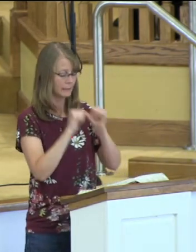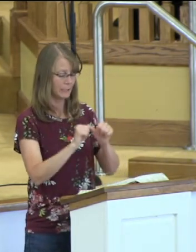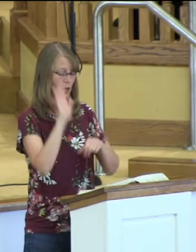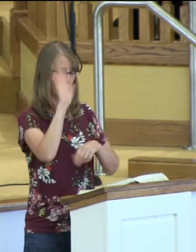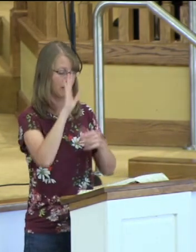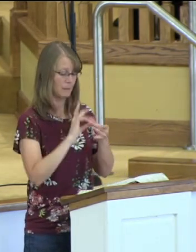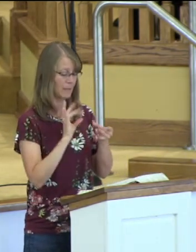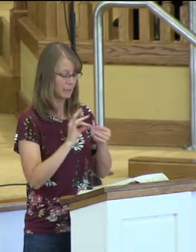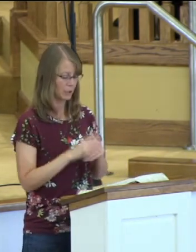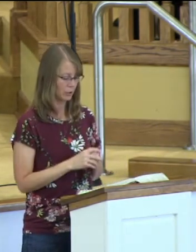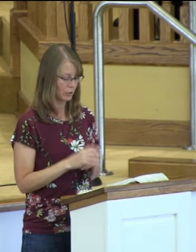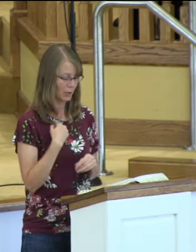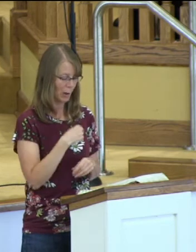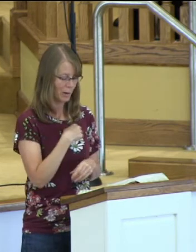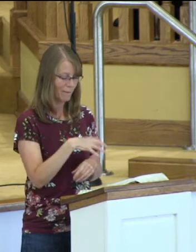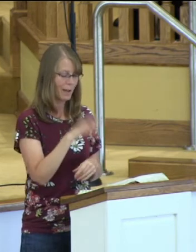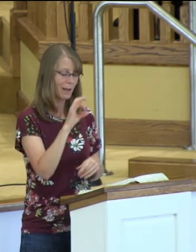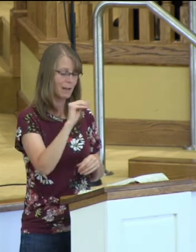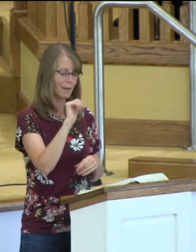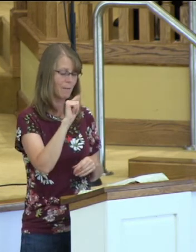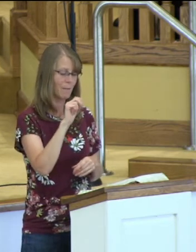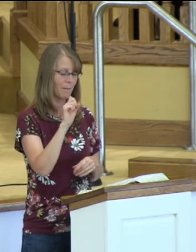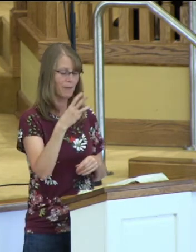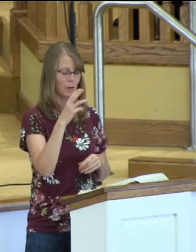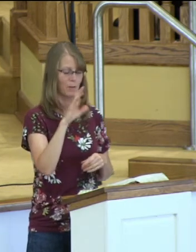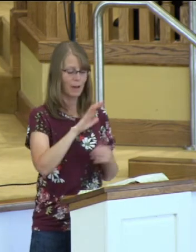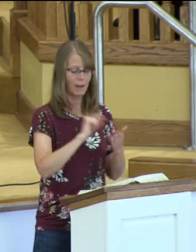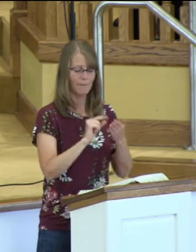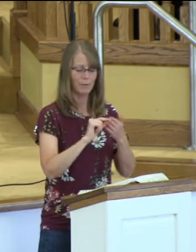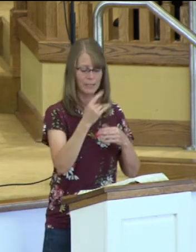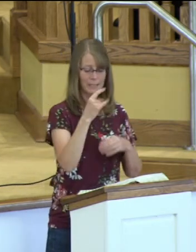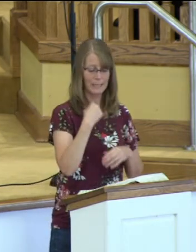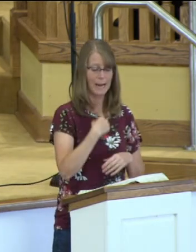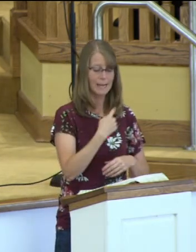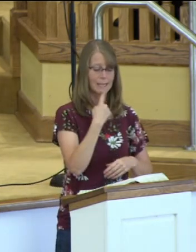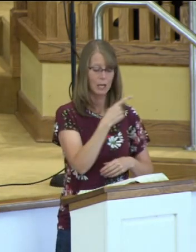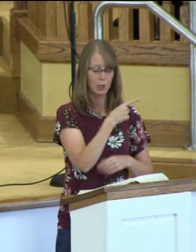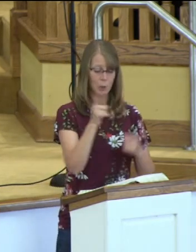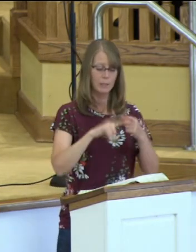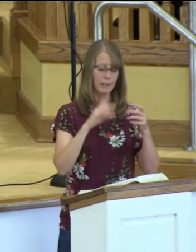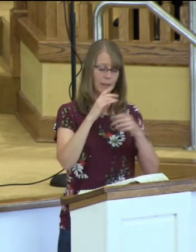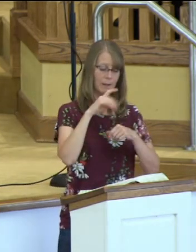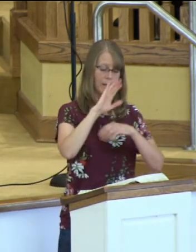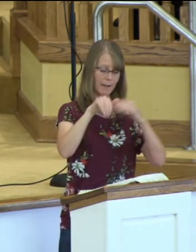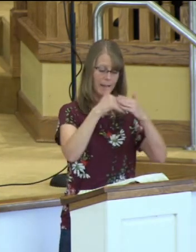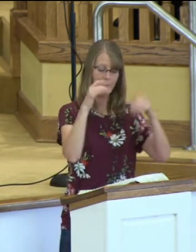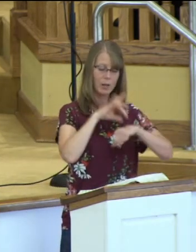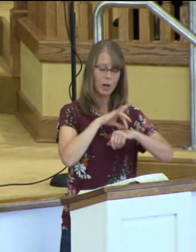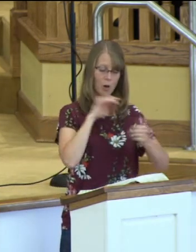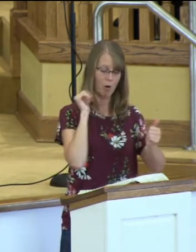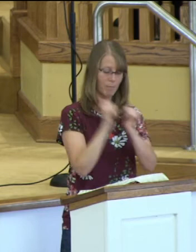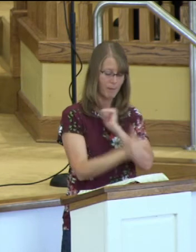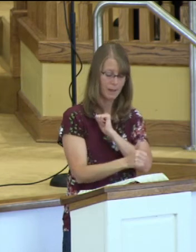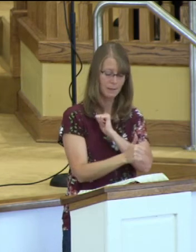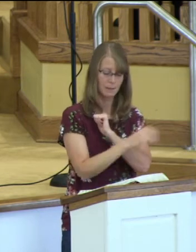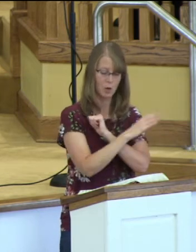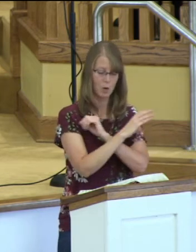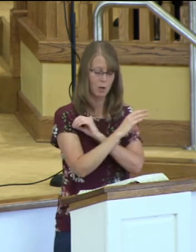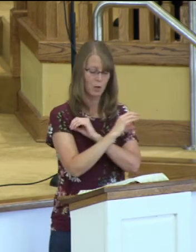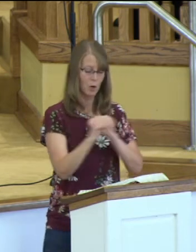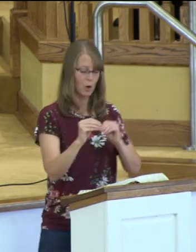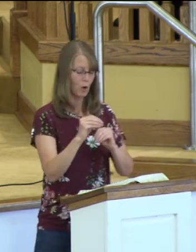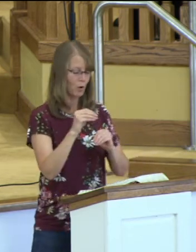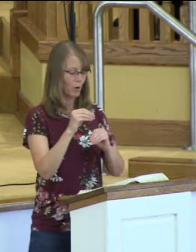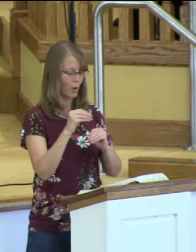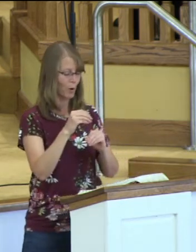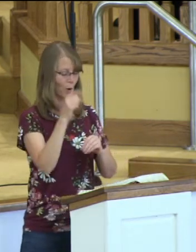We find in Matthew 5:18, for verily I say unto you, till heaven and earth pass, one jot or one tittle shall in no wise pass from